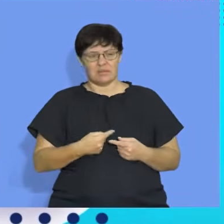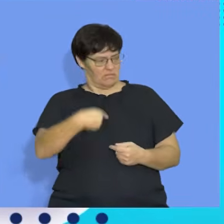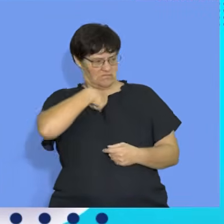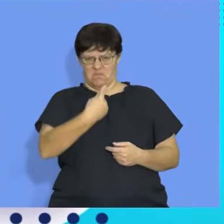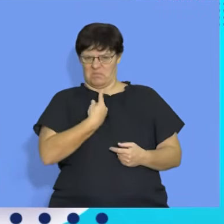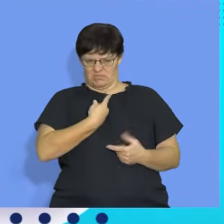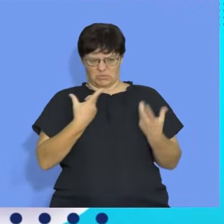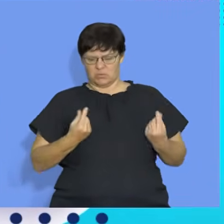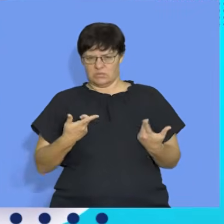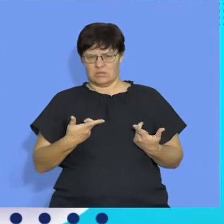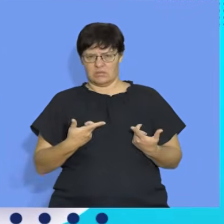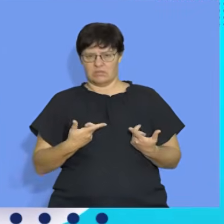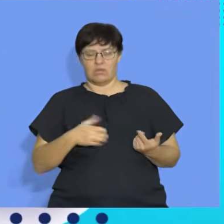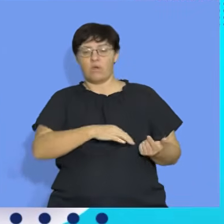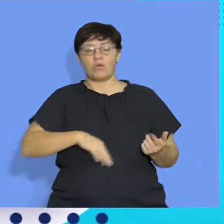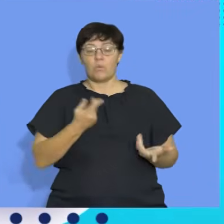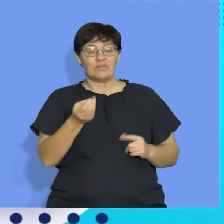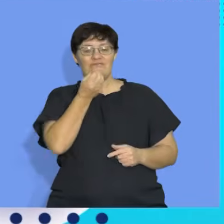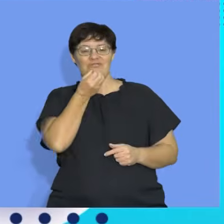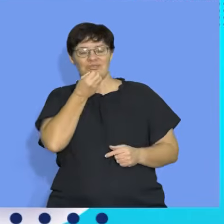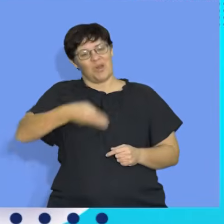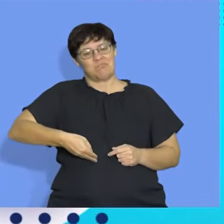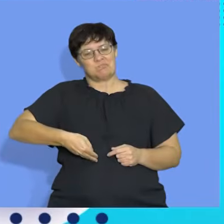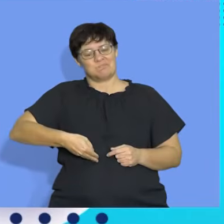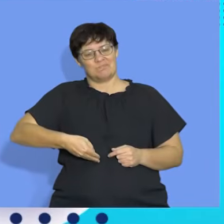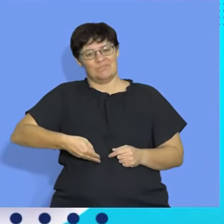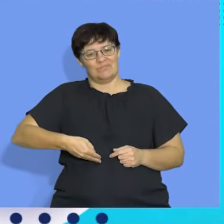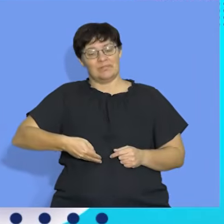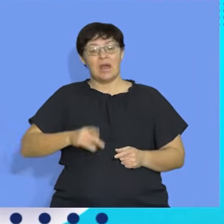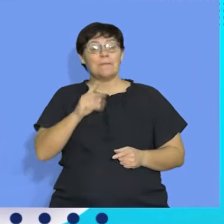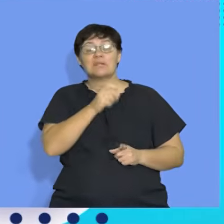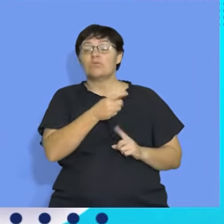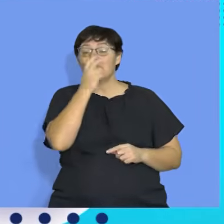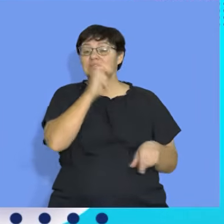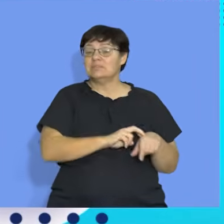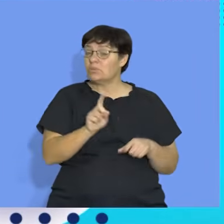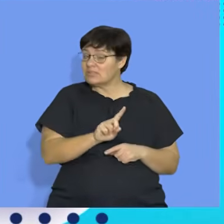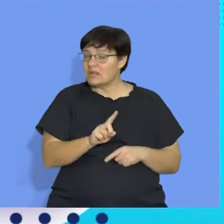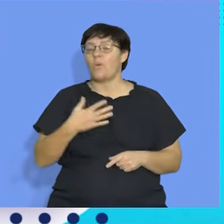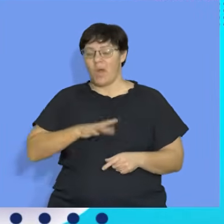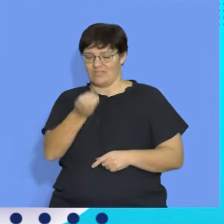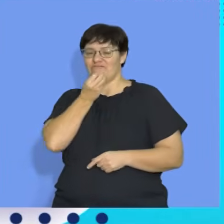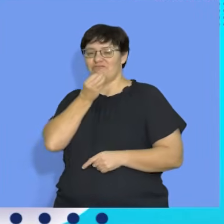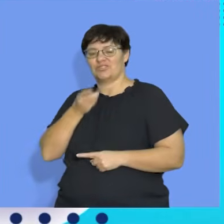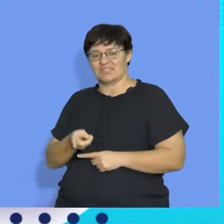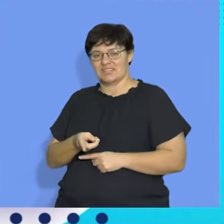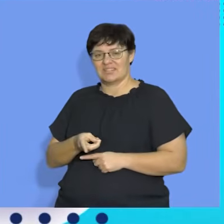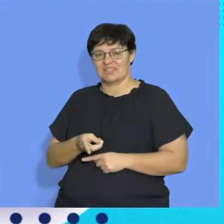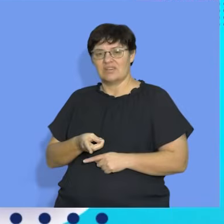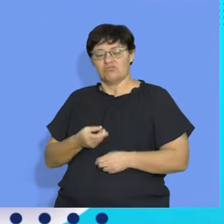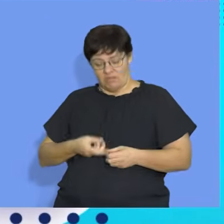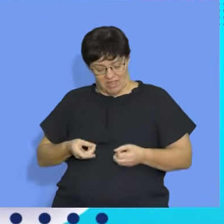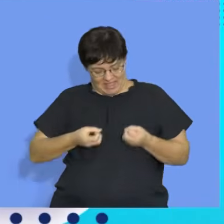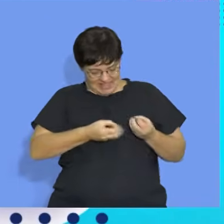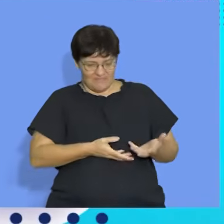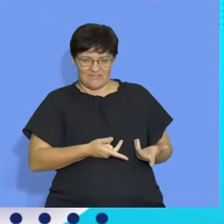us? What's in my colon? Food, right? And what do the bacteria need? they would like food. So I give it bacteria,